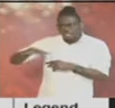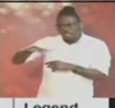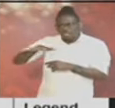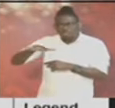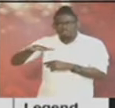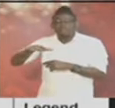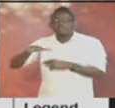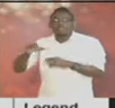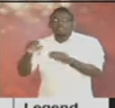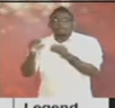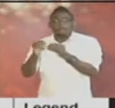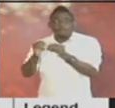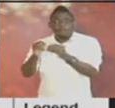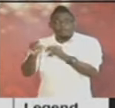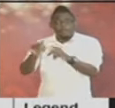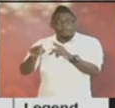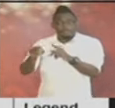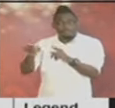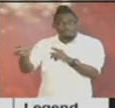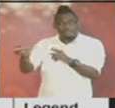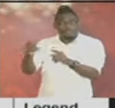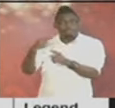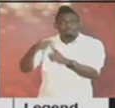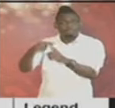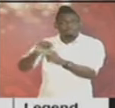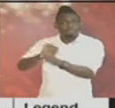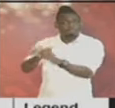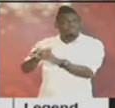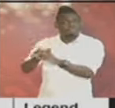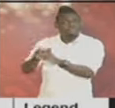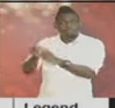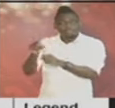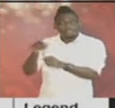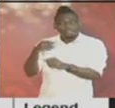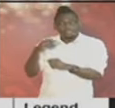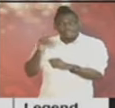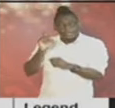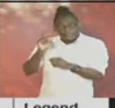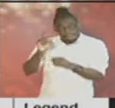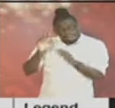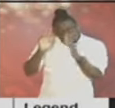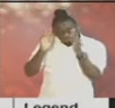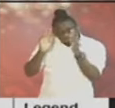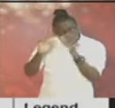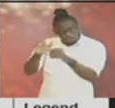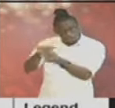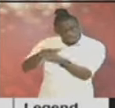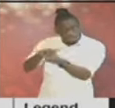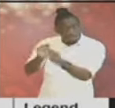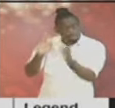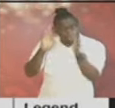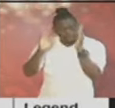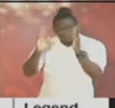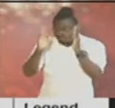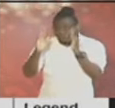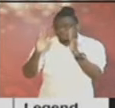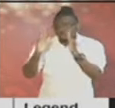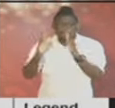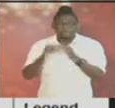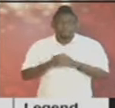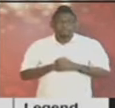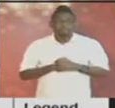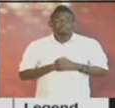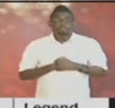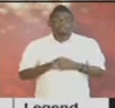number of cases. And of course, these are areas we need to look at. Of course, there are other areas which would have recorded a relatively high number of cases in the